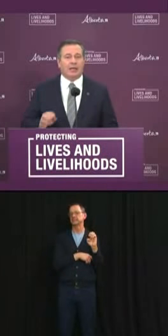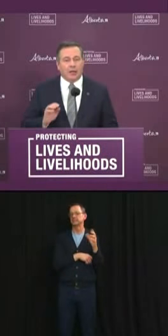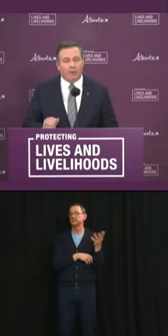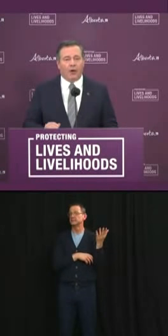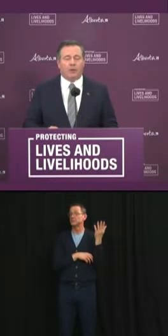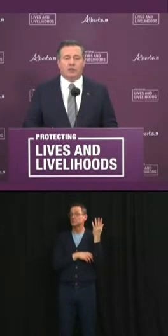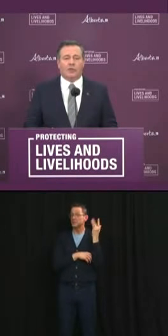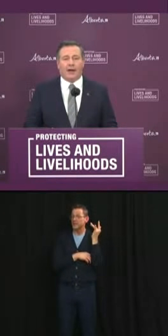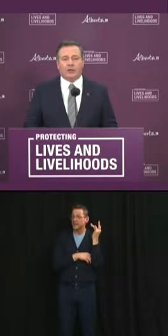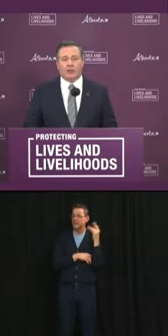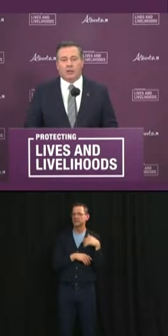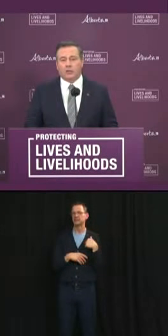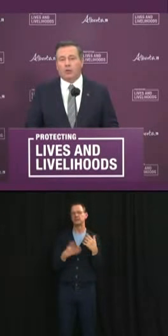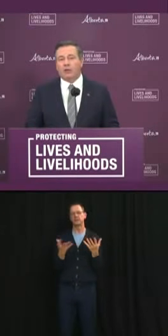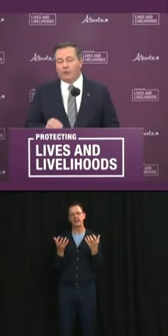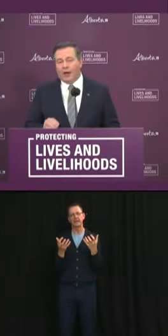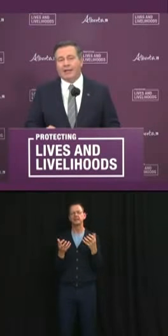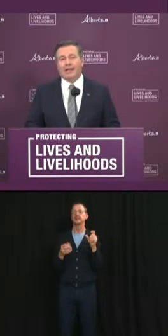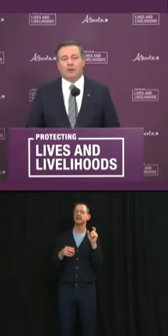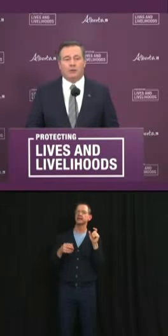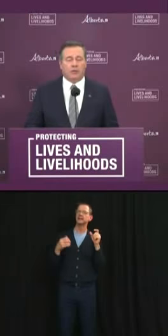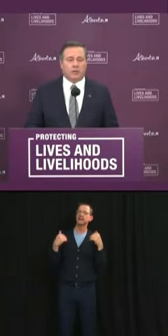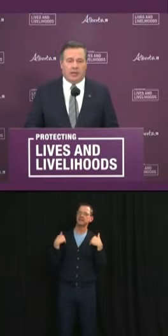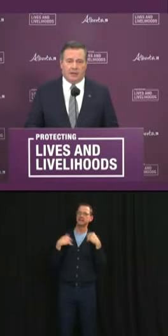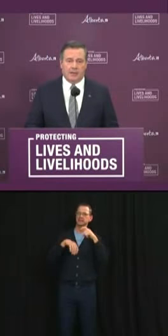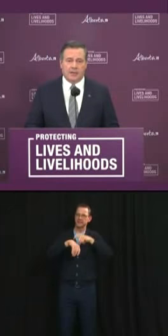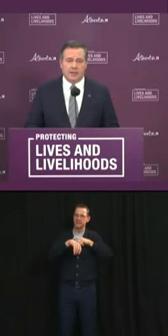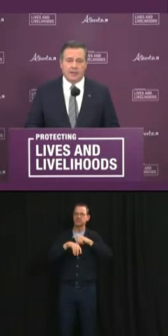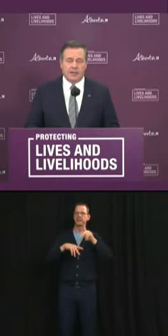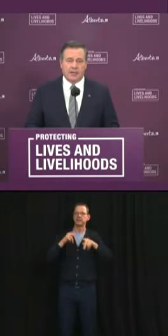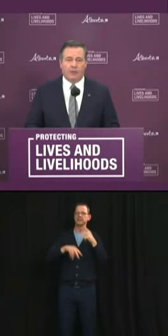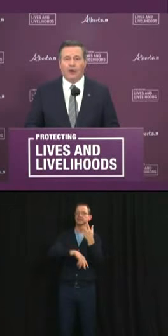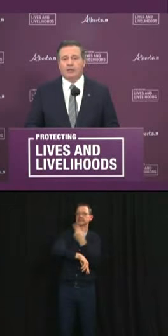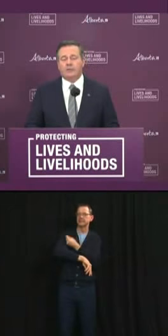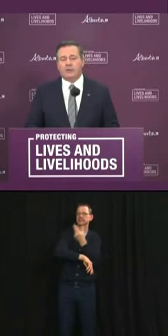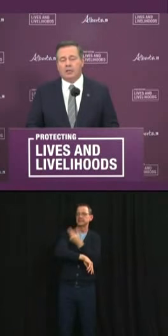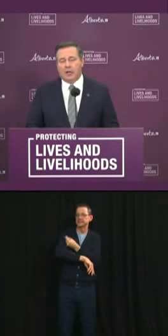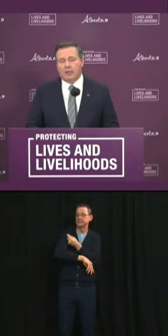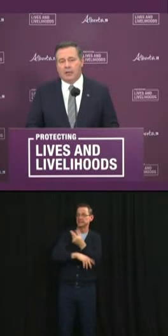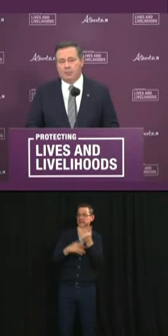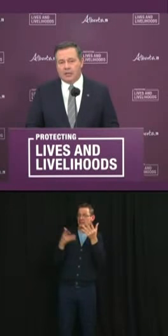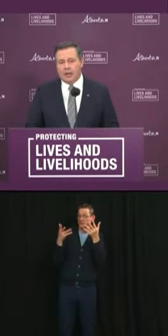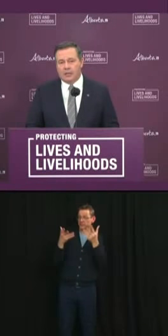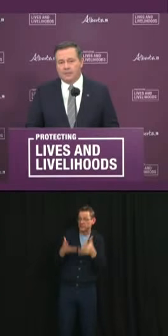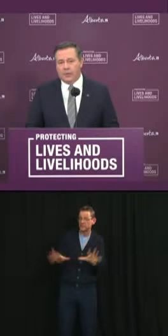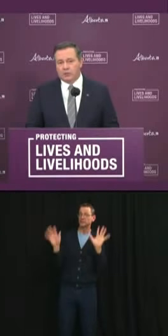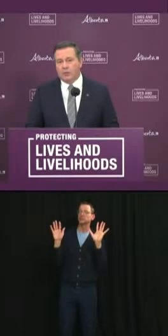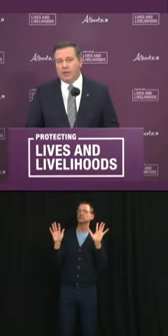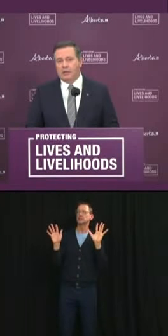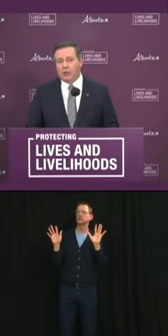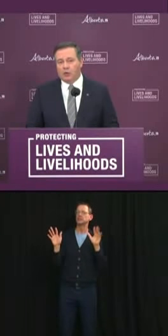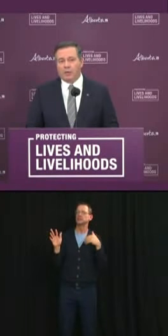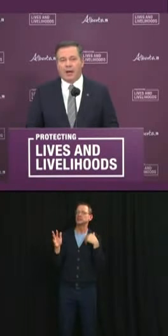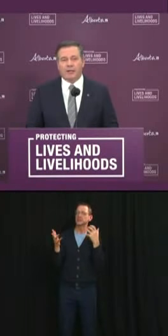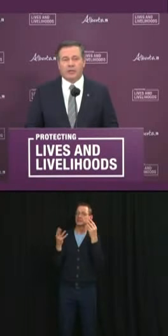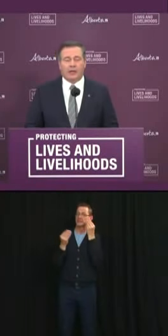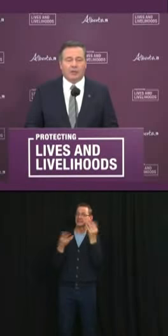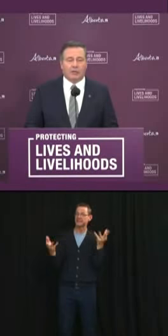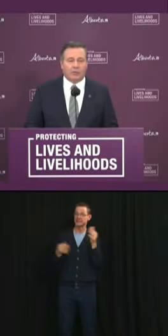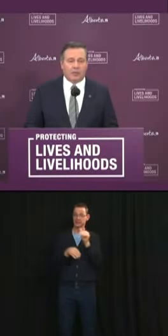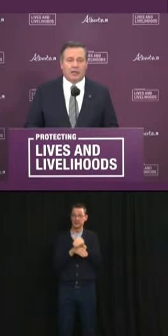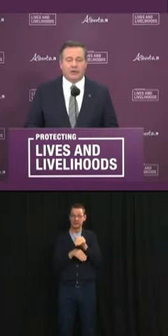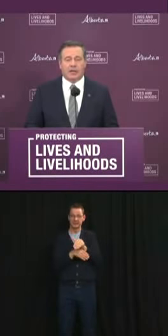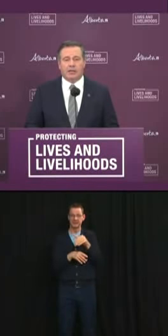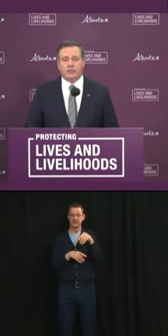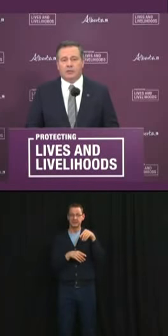to get enough Albertans vaccinated so we can finally get through this thing. Effective tonight at midnight, this will mean lower capacity limits